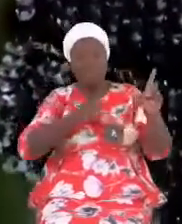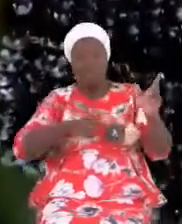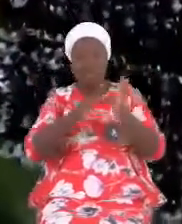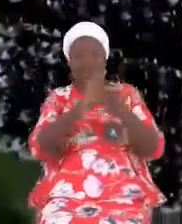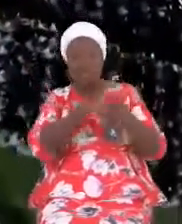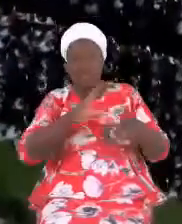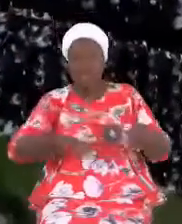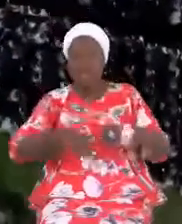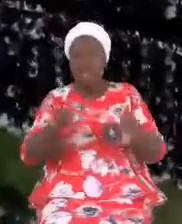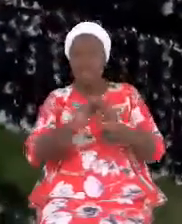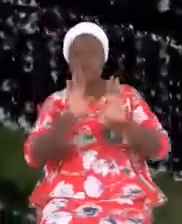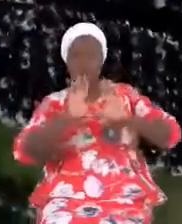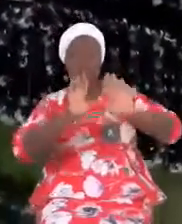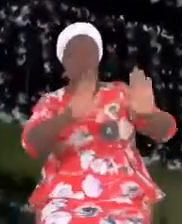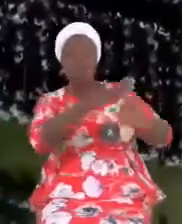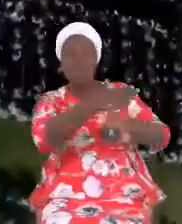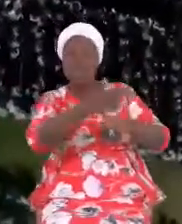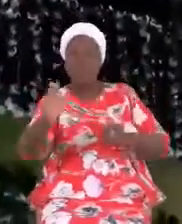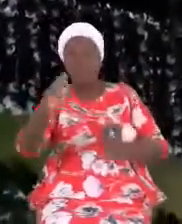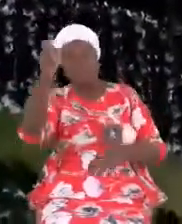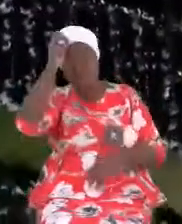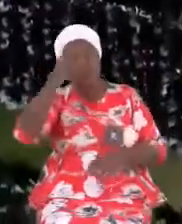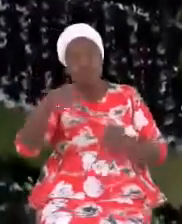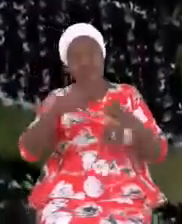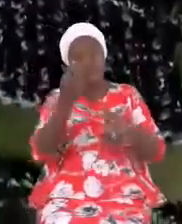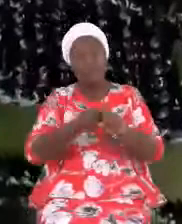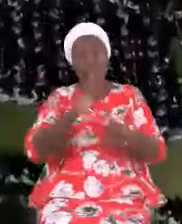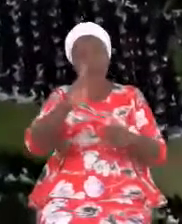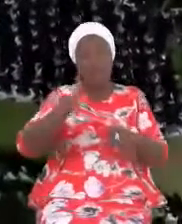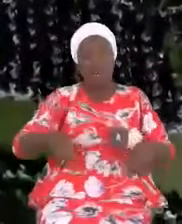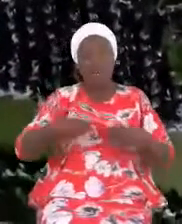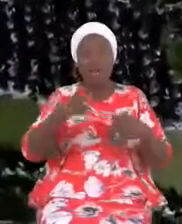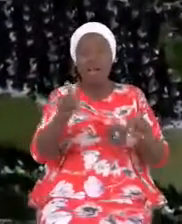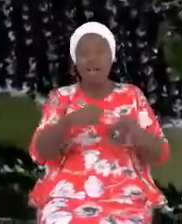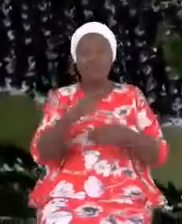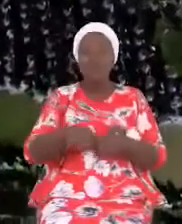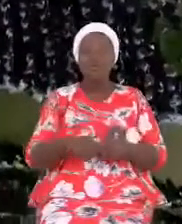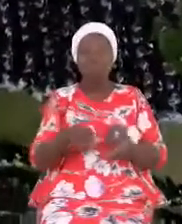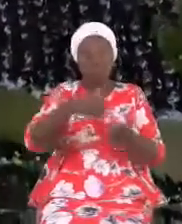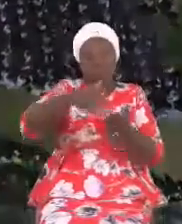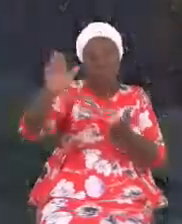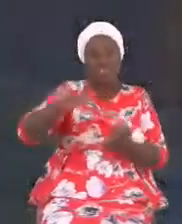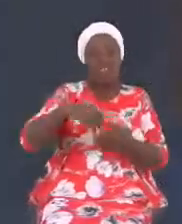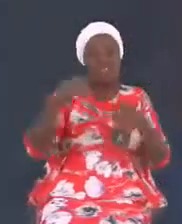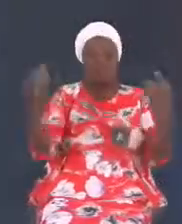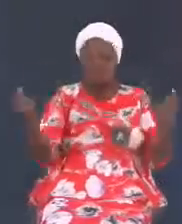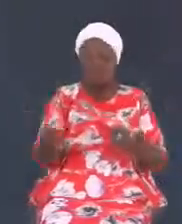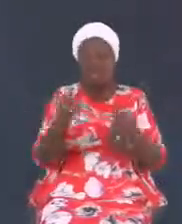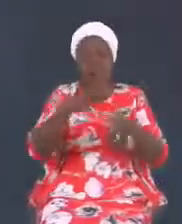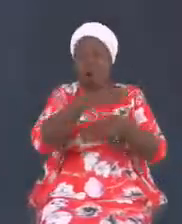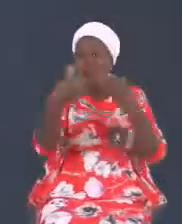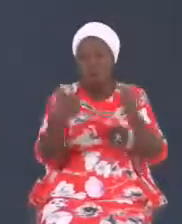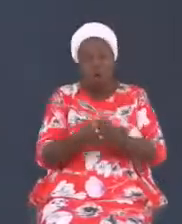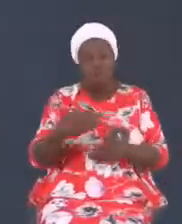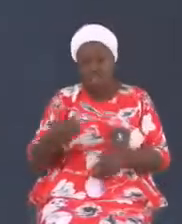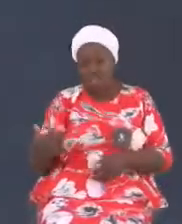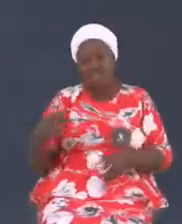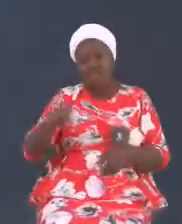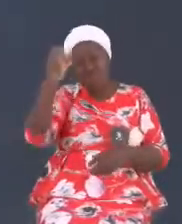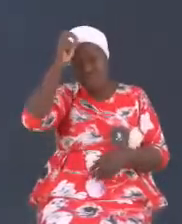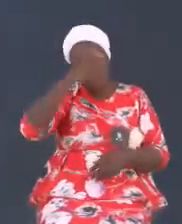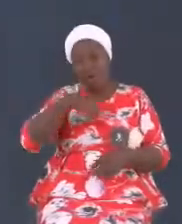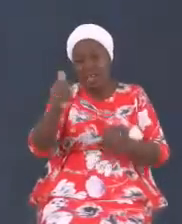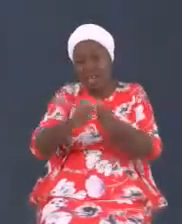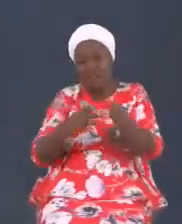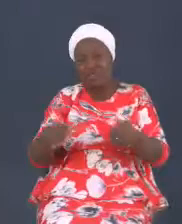away Satan from your life, as you jettison all the materials of the devil and everything